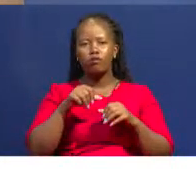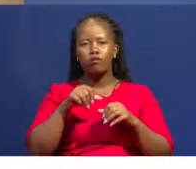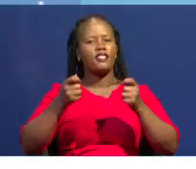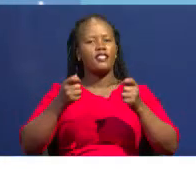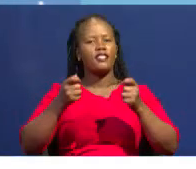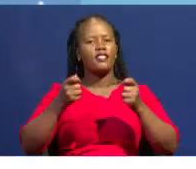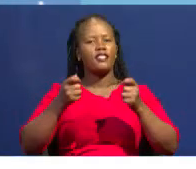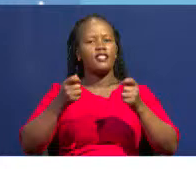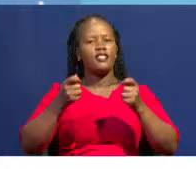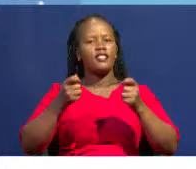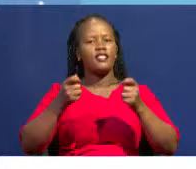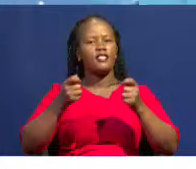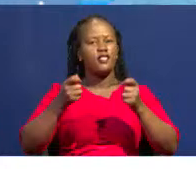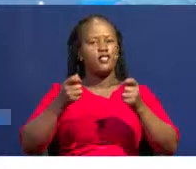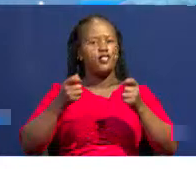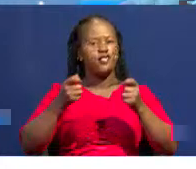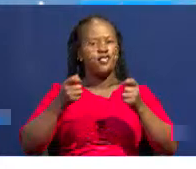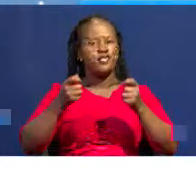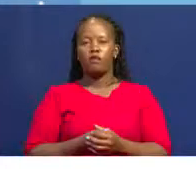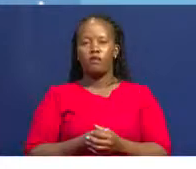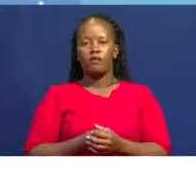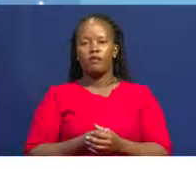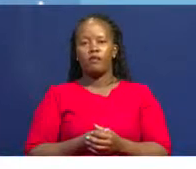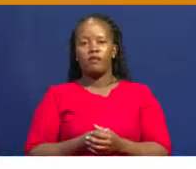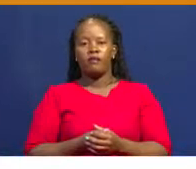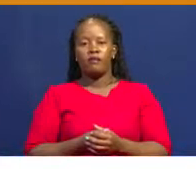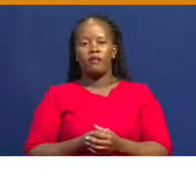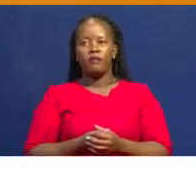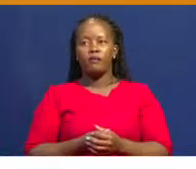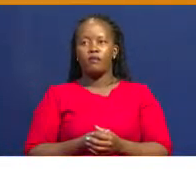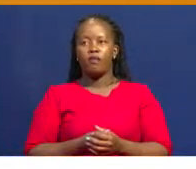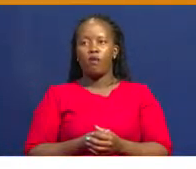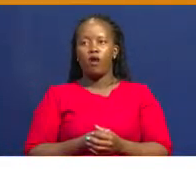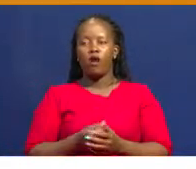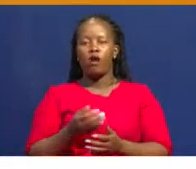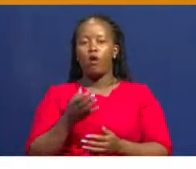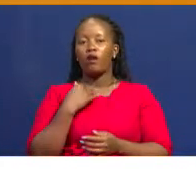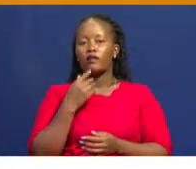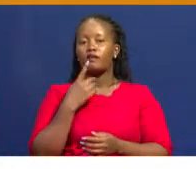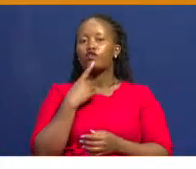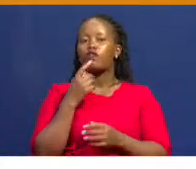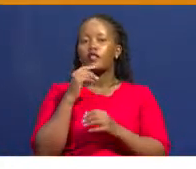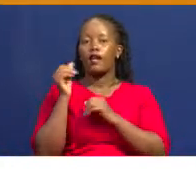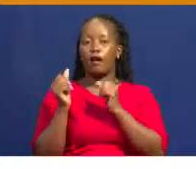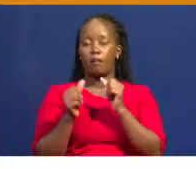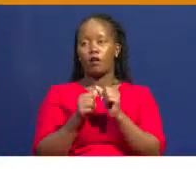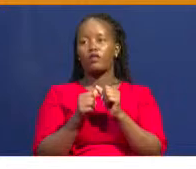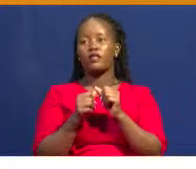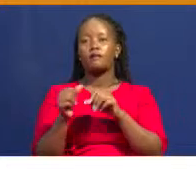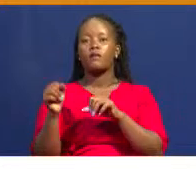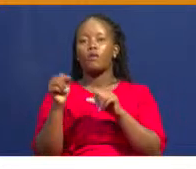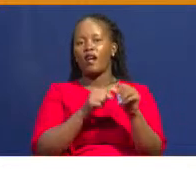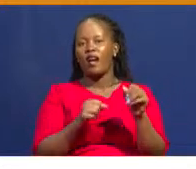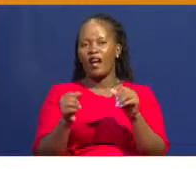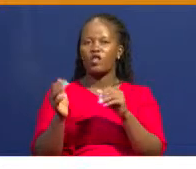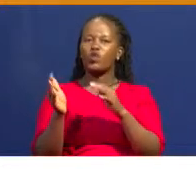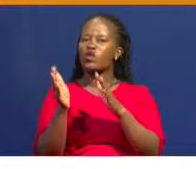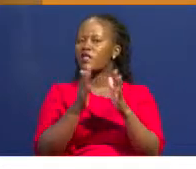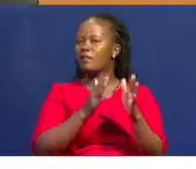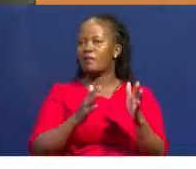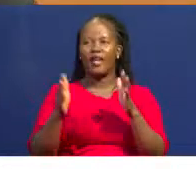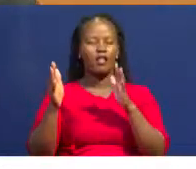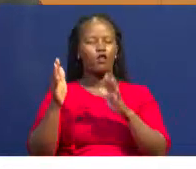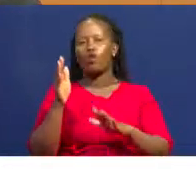respond. So that he can answer. I wanted to talk about the action plan. It's a good one when you look